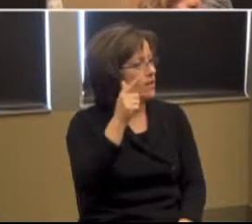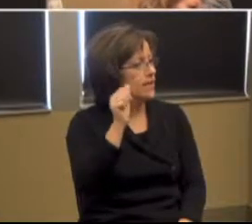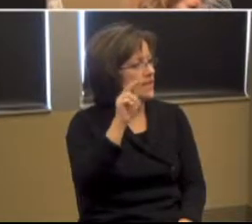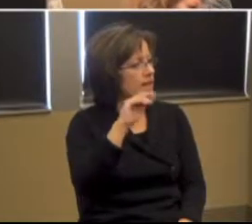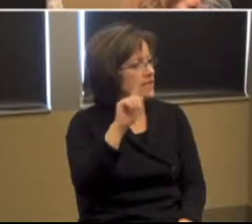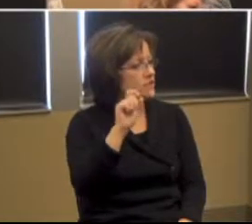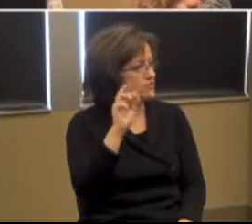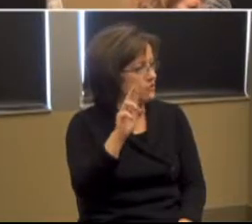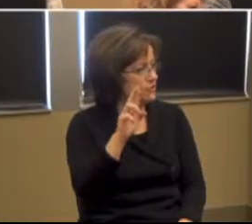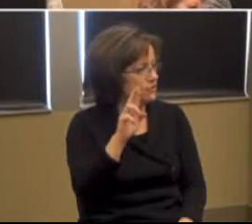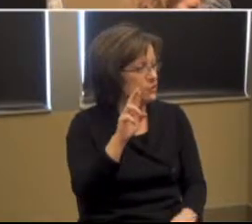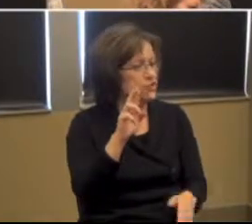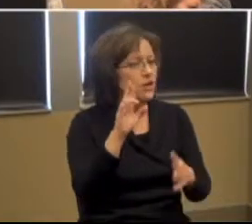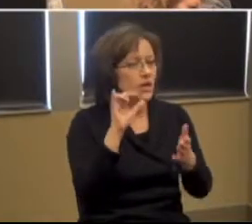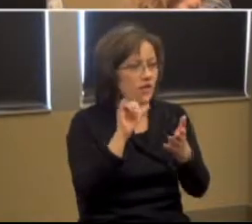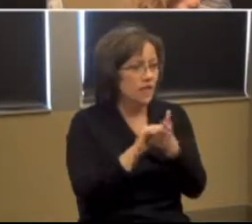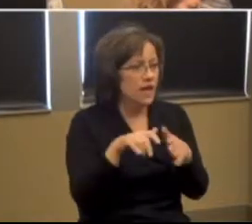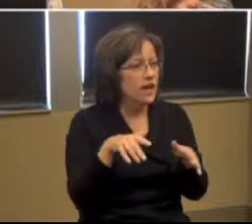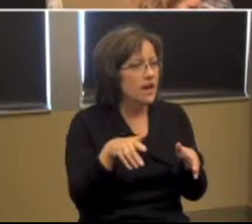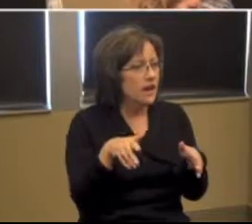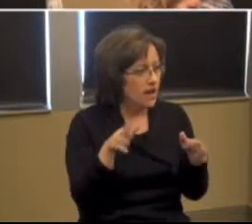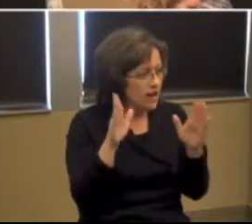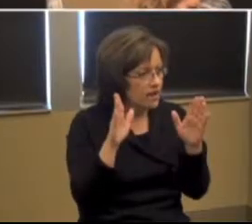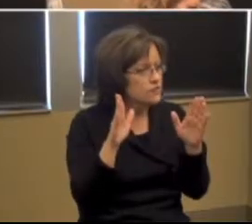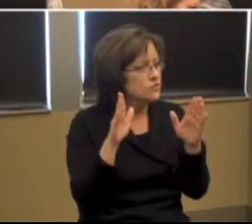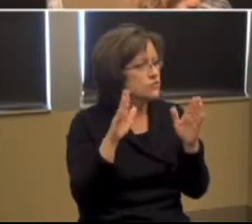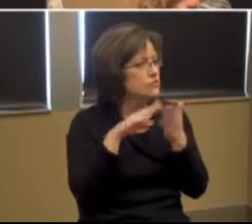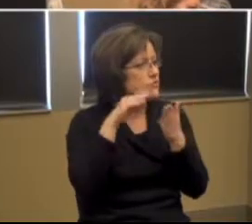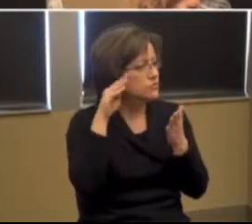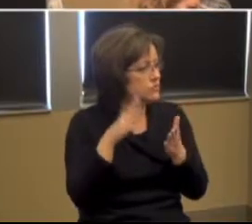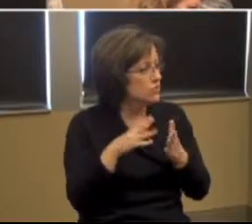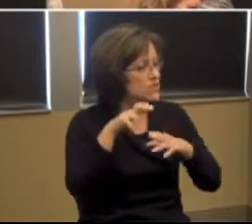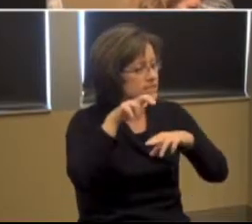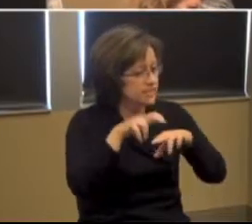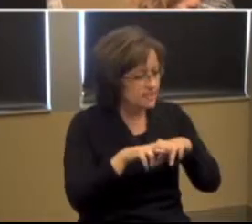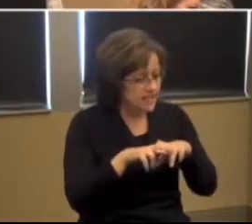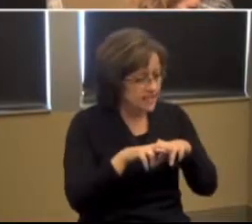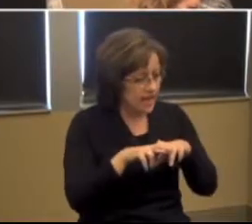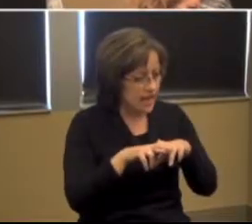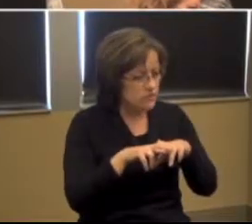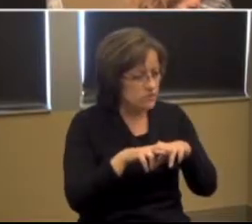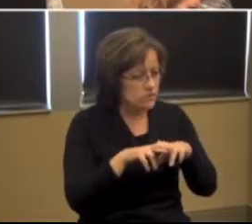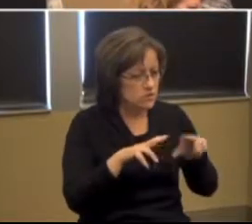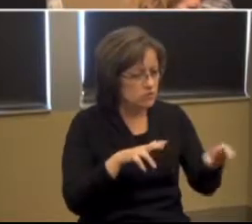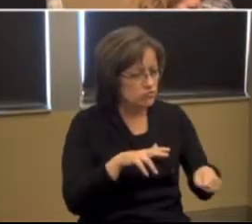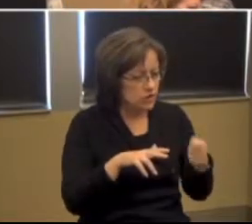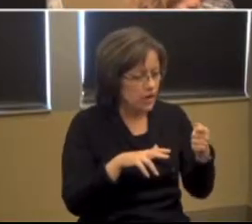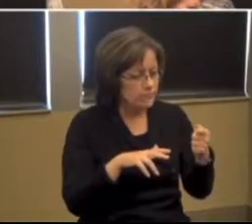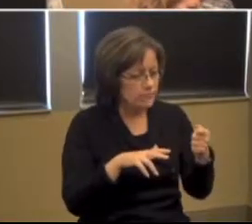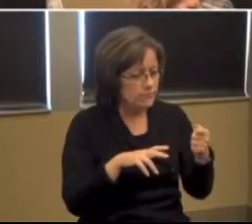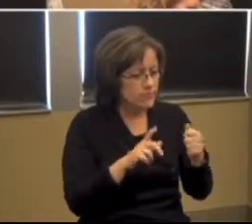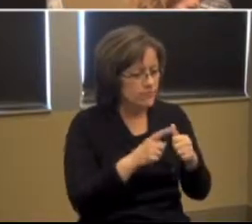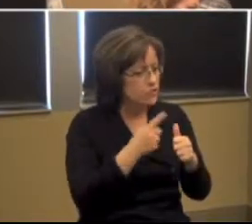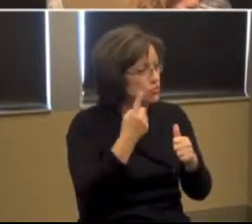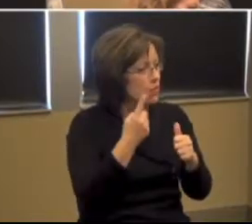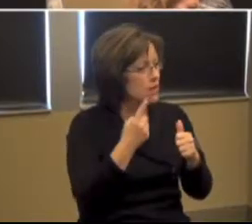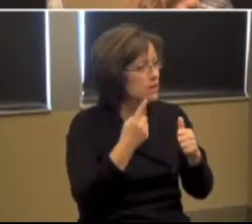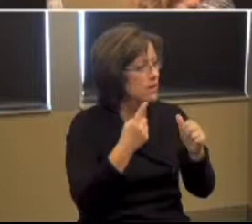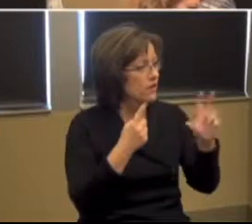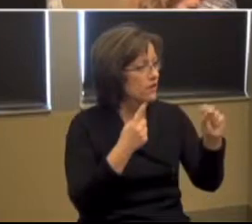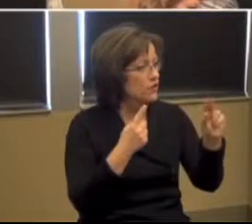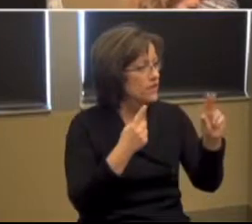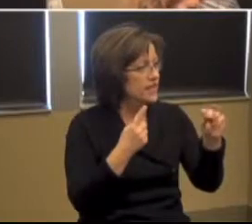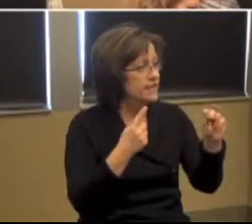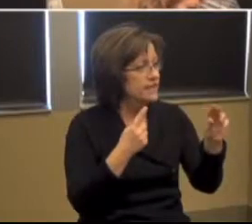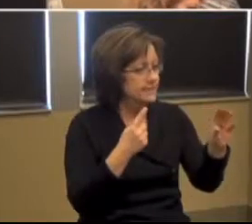what that does is it allows the student to sit down, they grab the first one, which is 30,